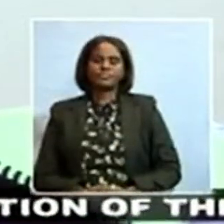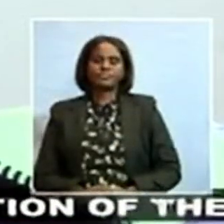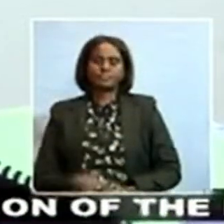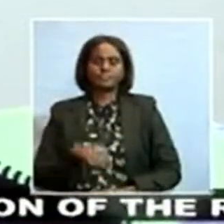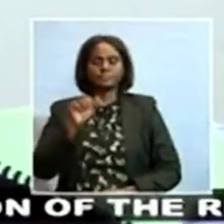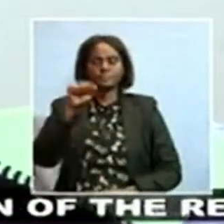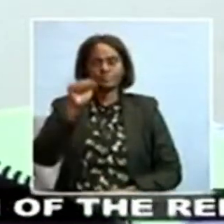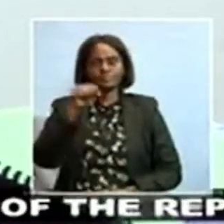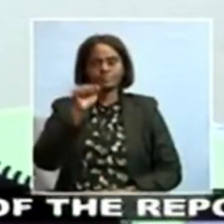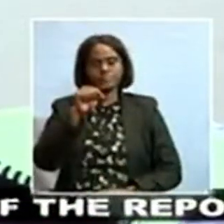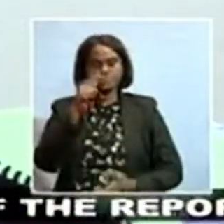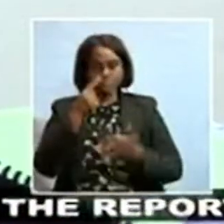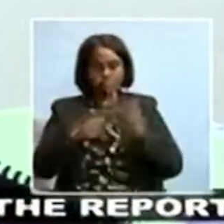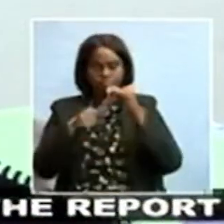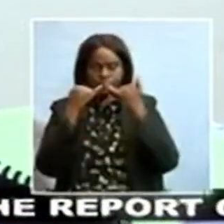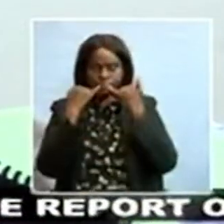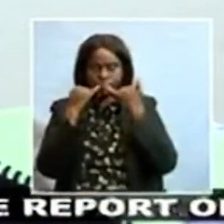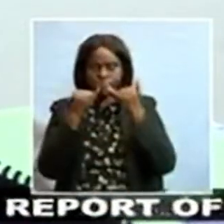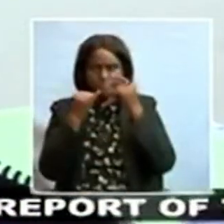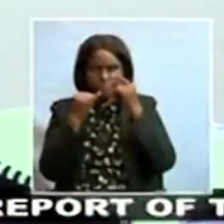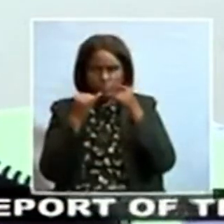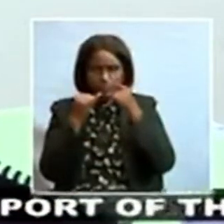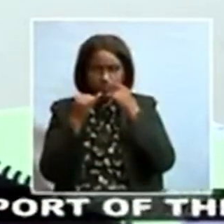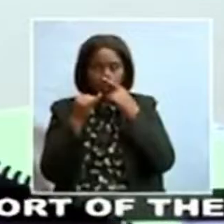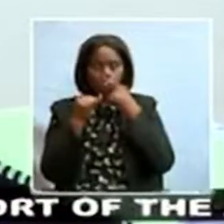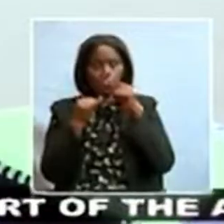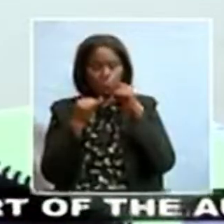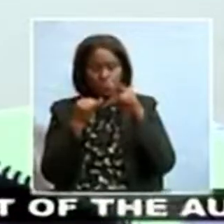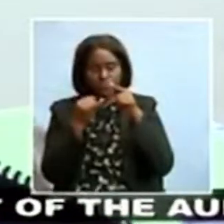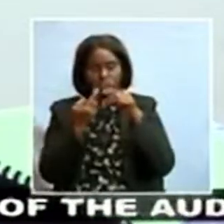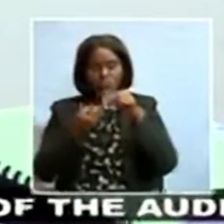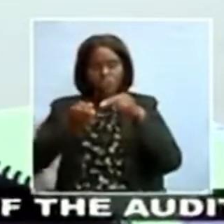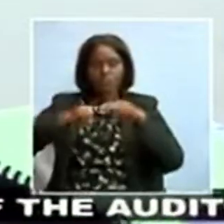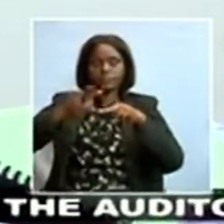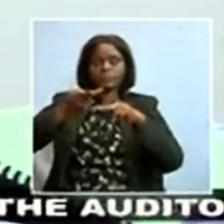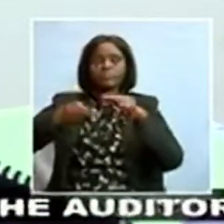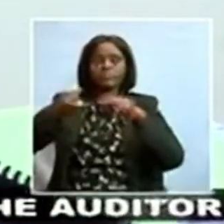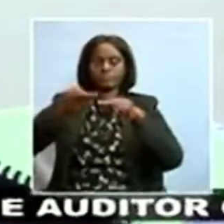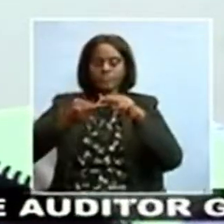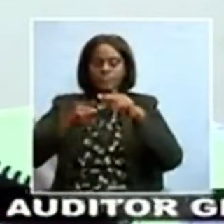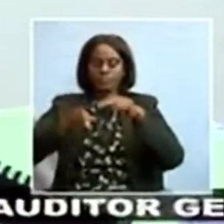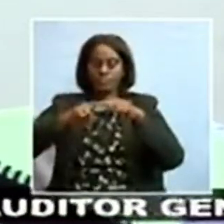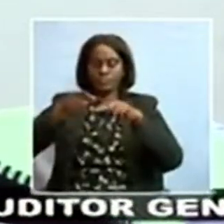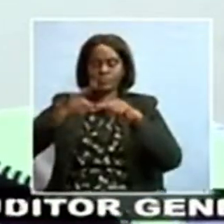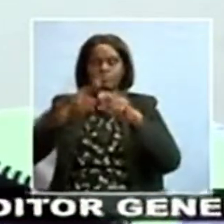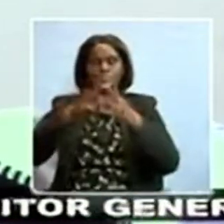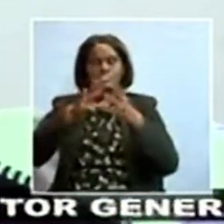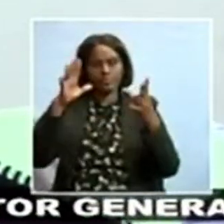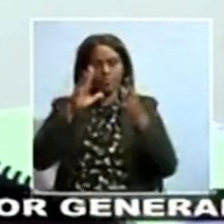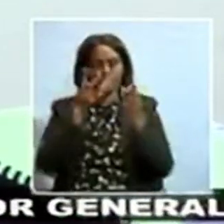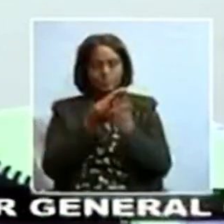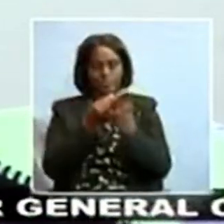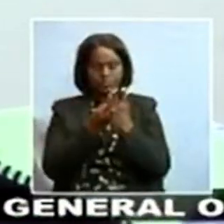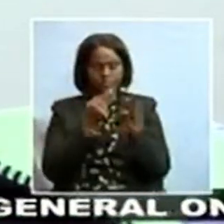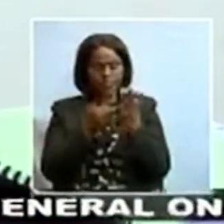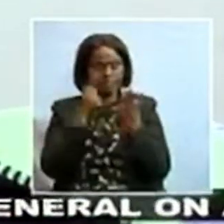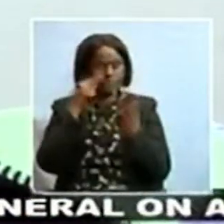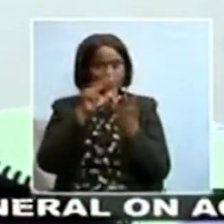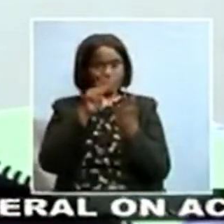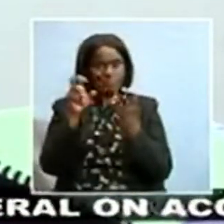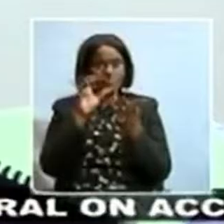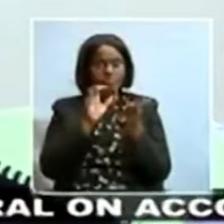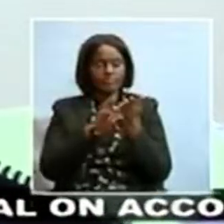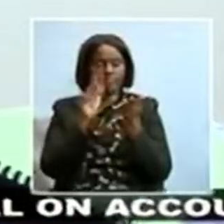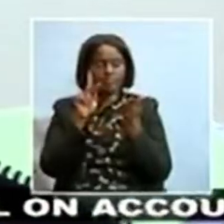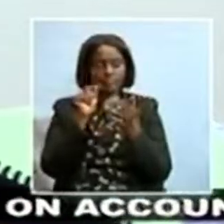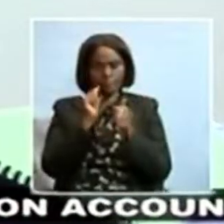Yes, what informed you of the increased amount of 300,000